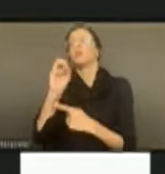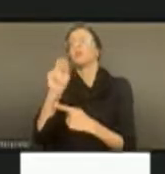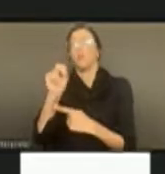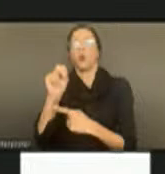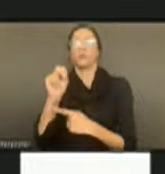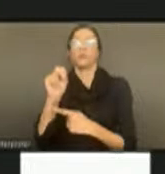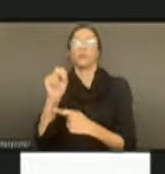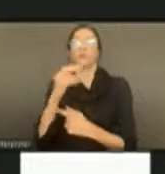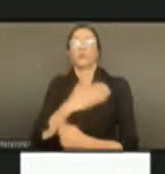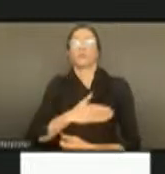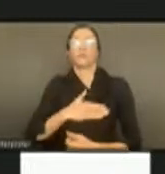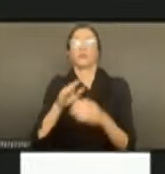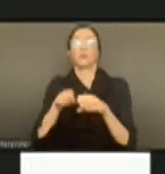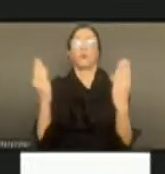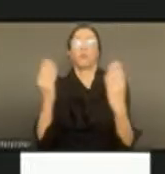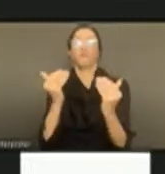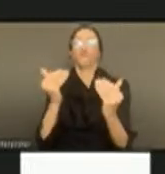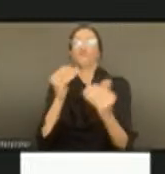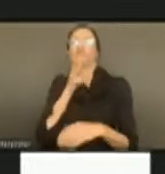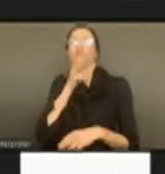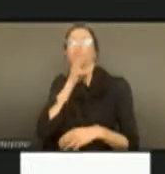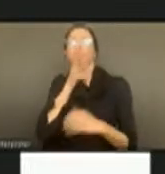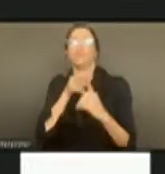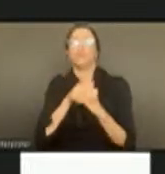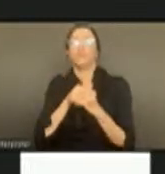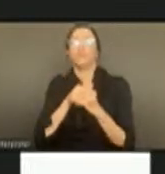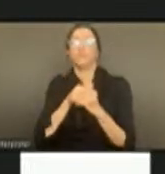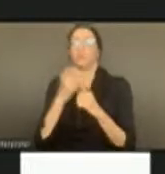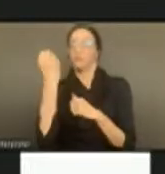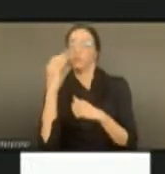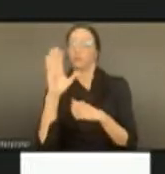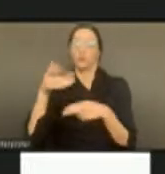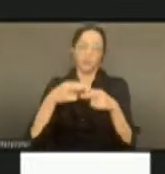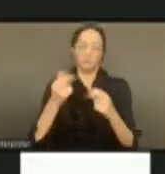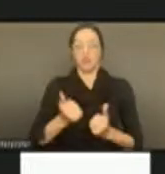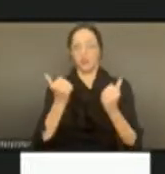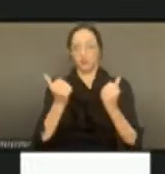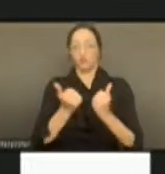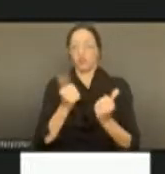unmute your mic and state your name and address for the record.